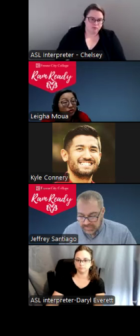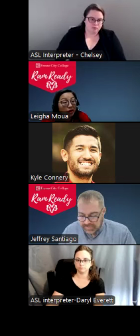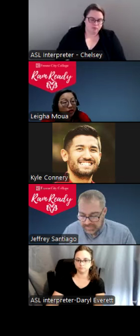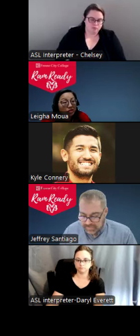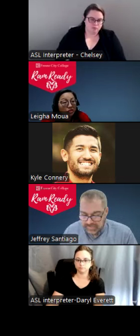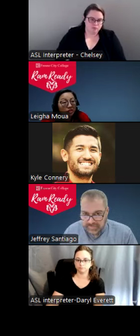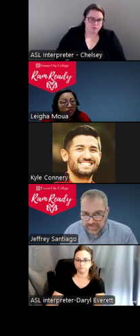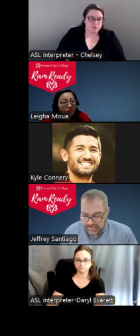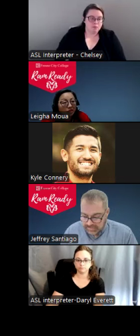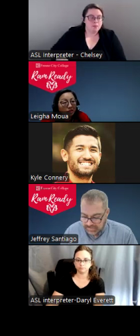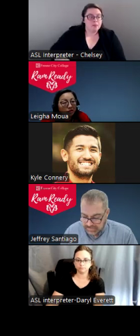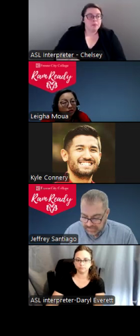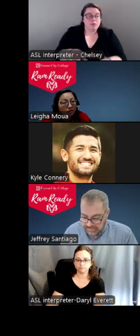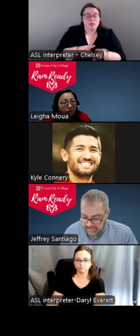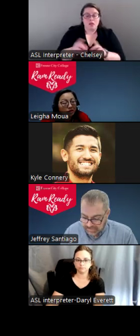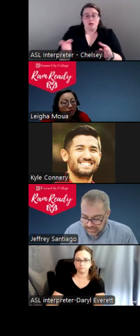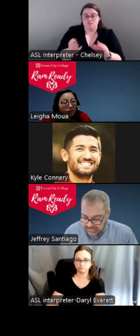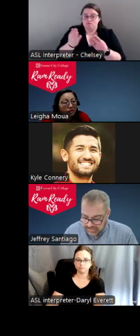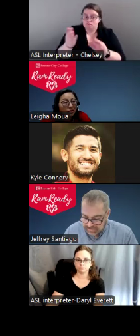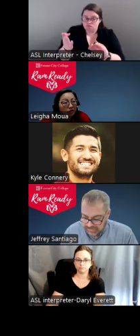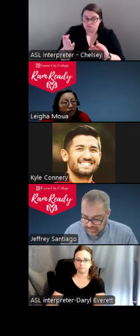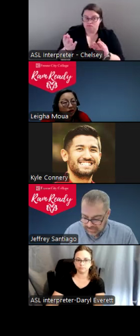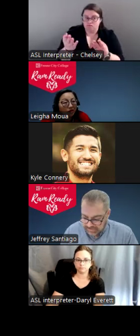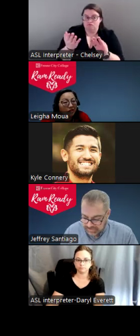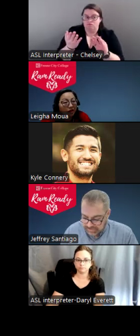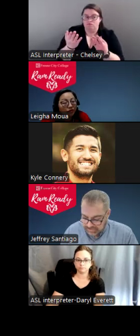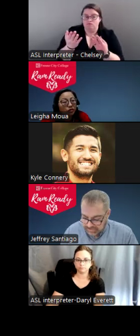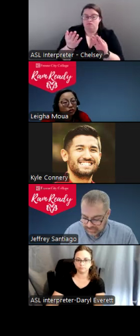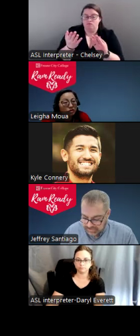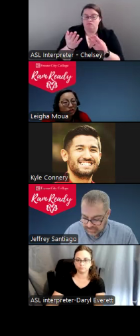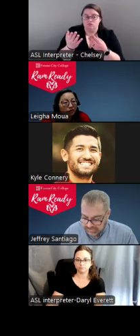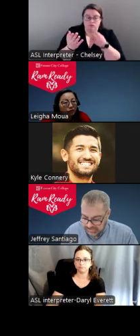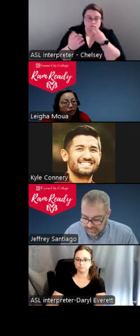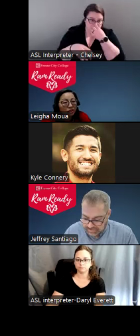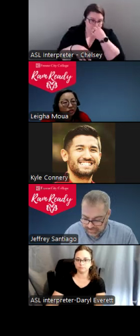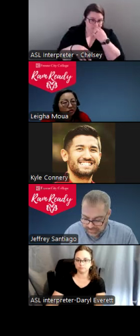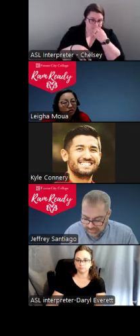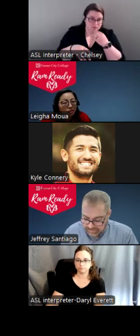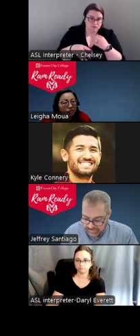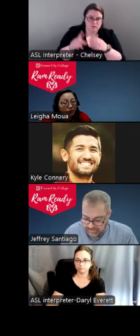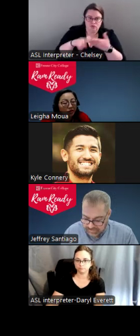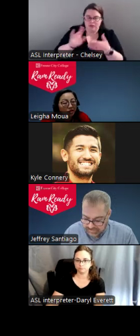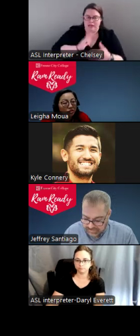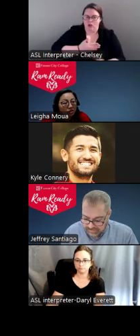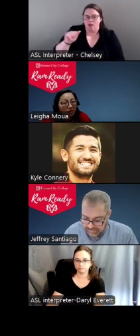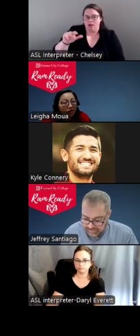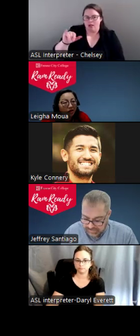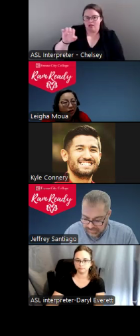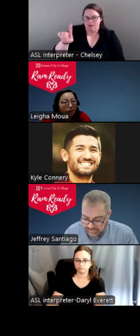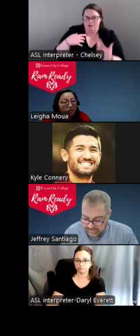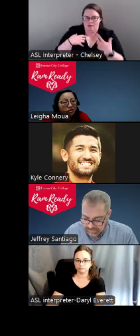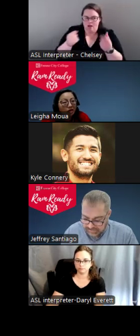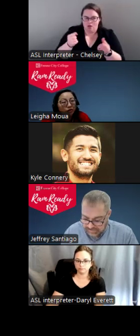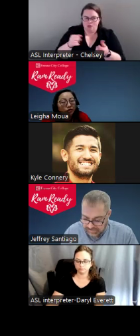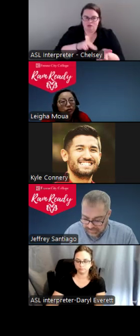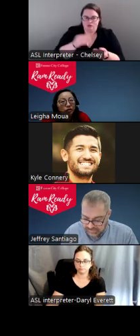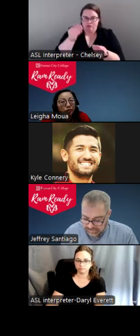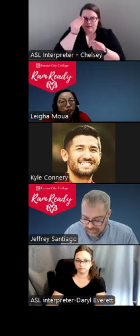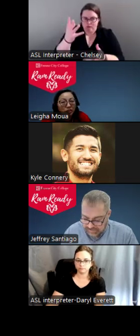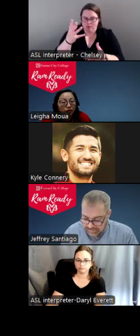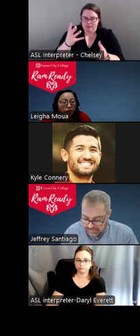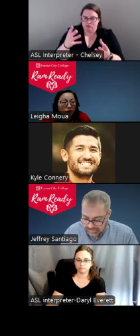We also highly suggest that you go on to our allied health and nursing information session page and just kind of